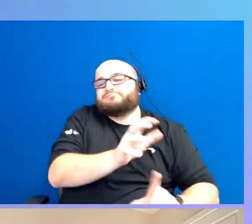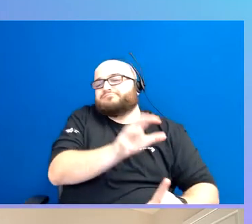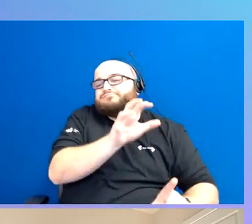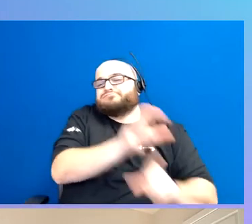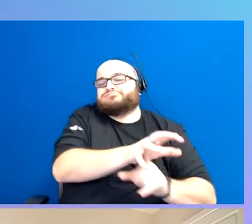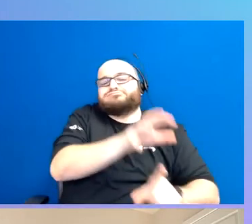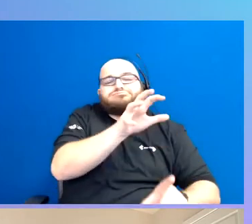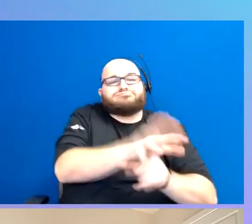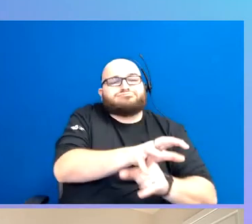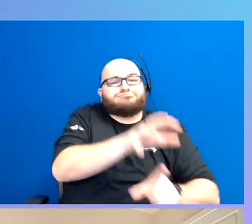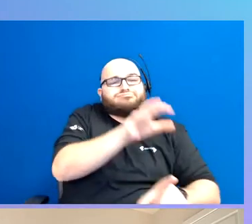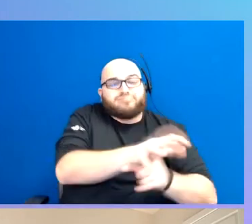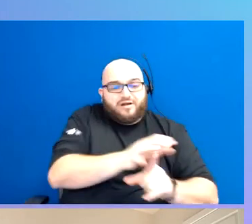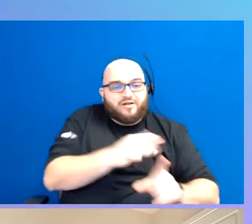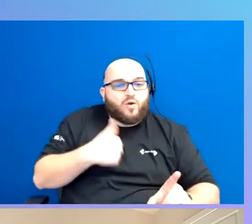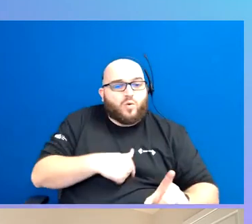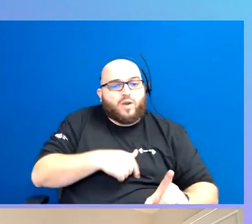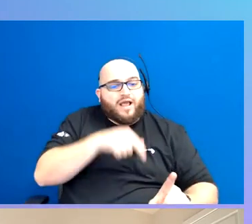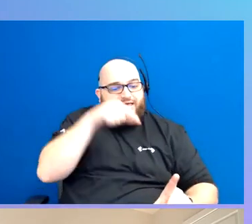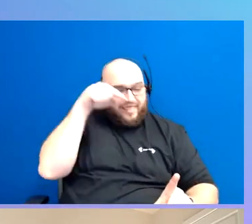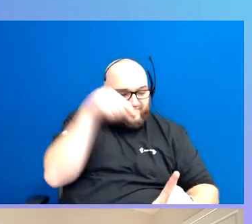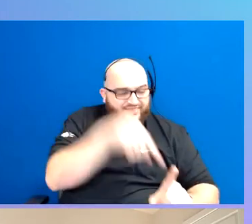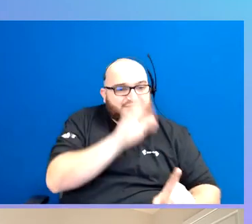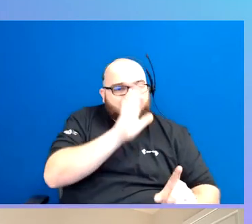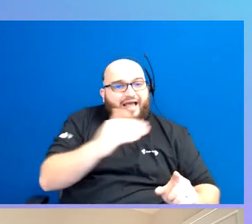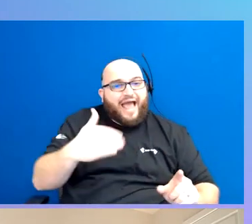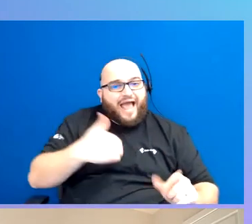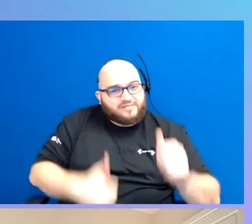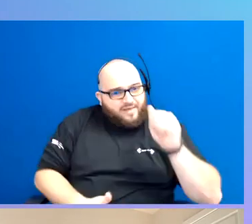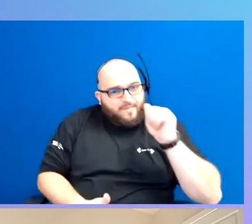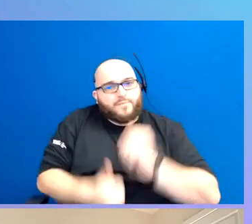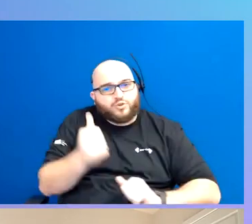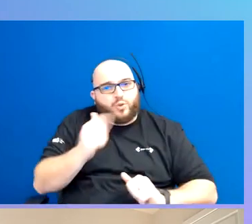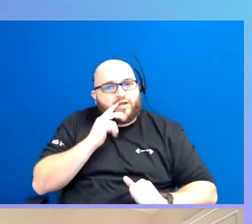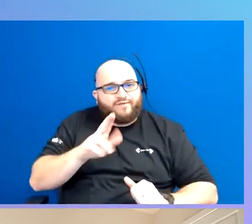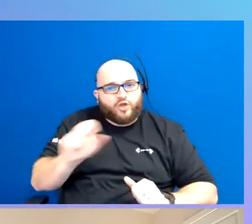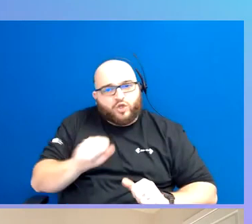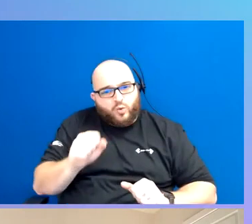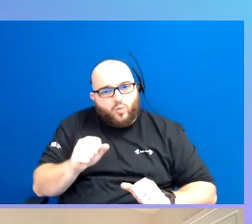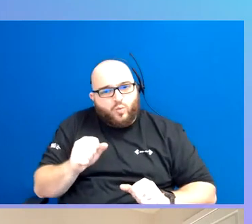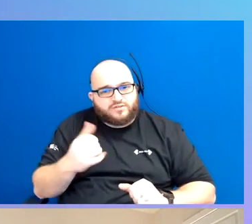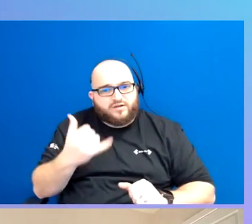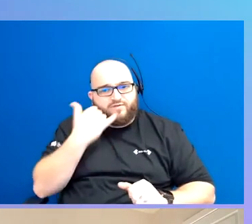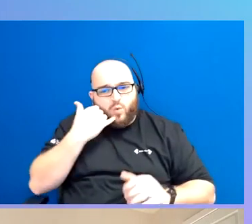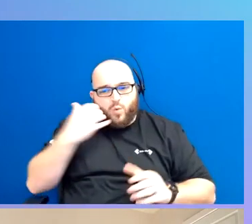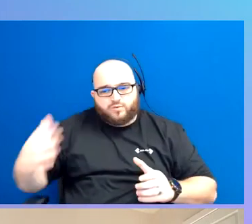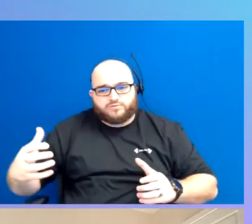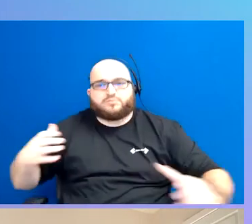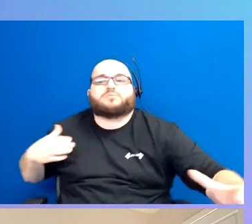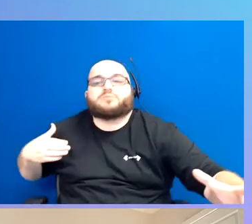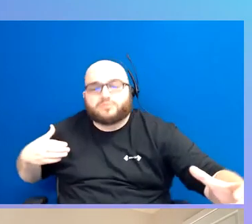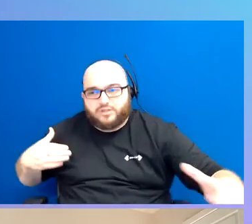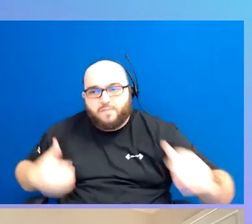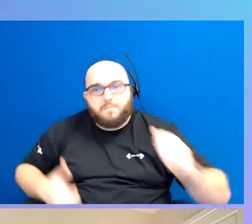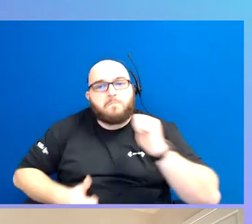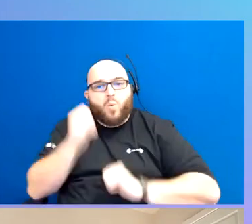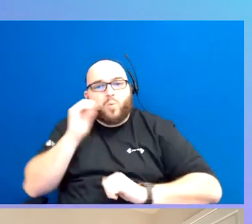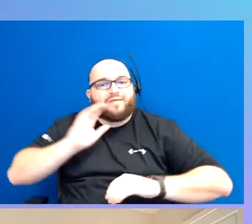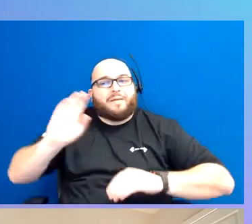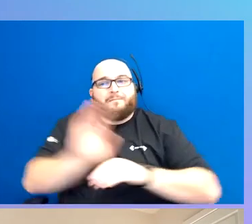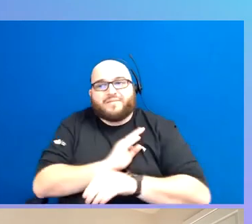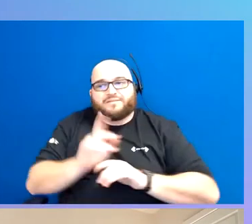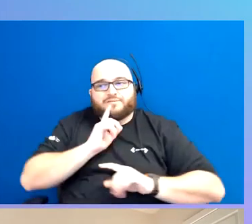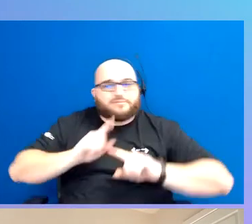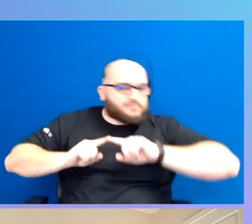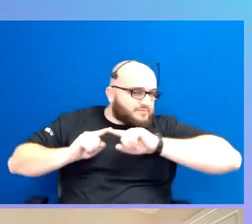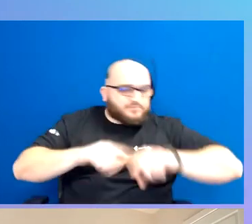will carry their mobile devices in their pockets, and the day-to-day business will be carried on the